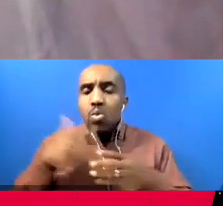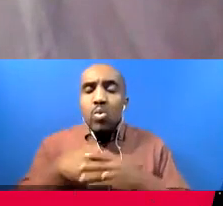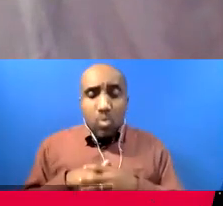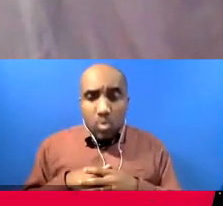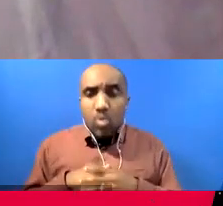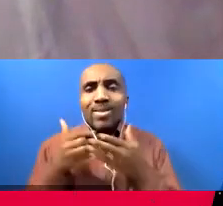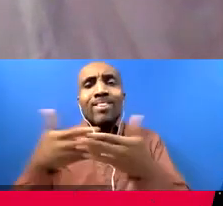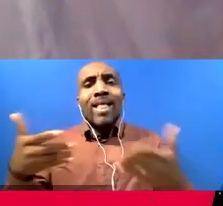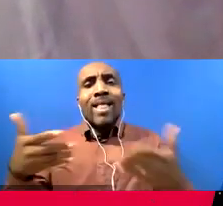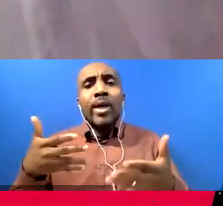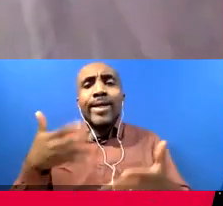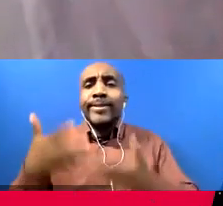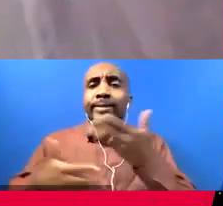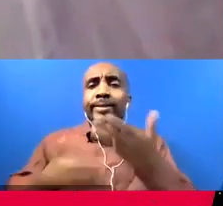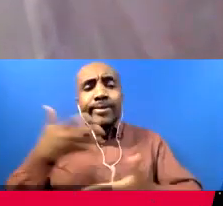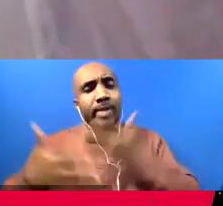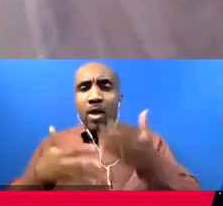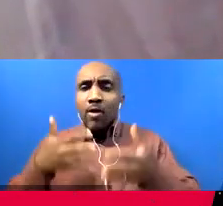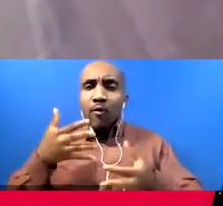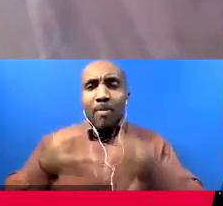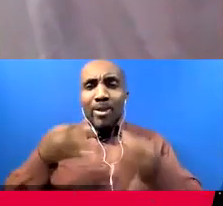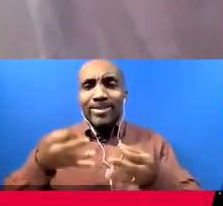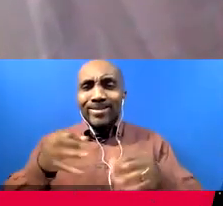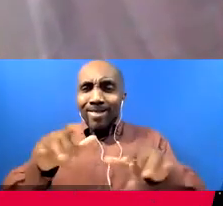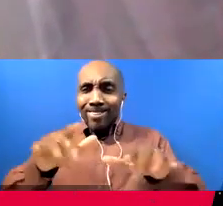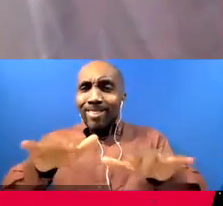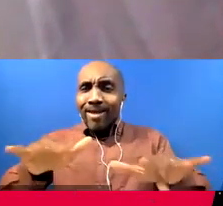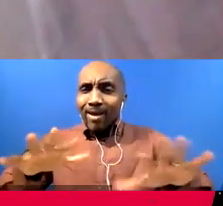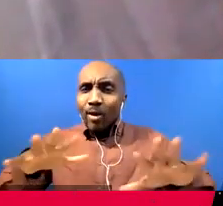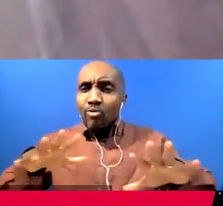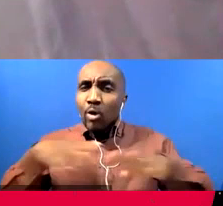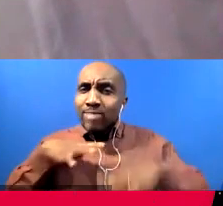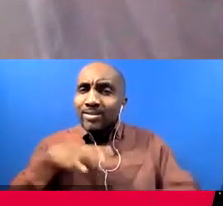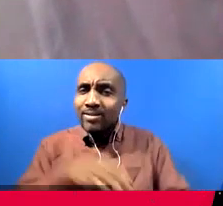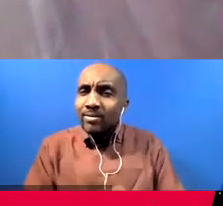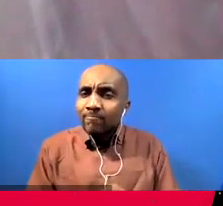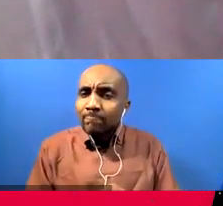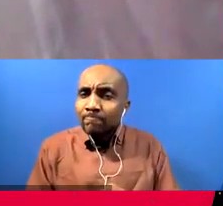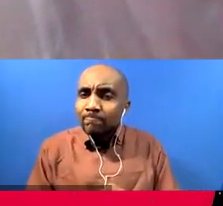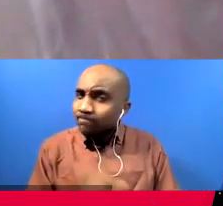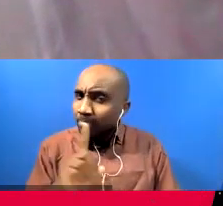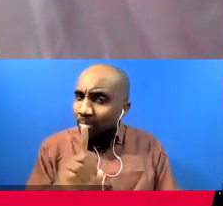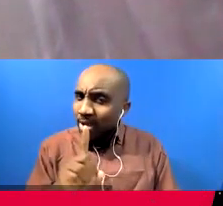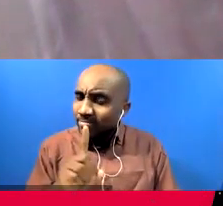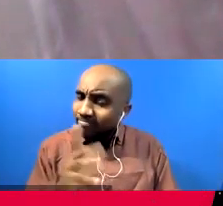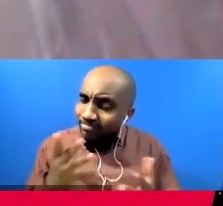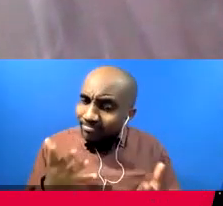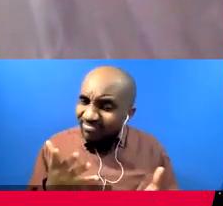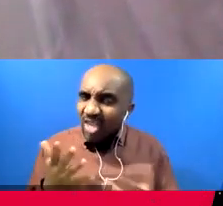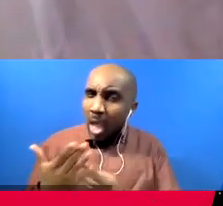cases gave me the language for the kind of politics that were already there.